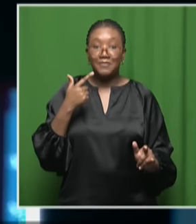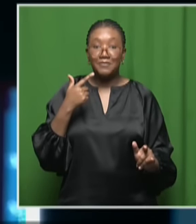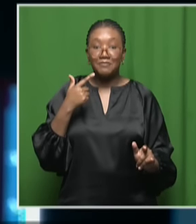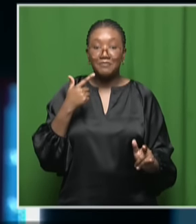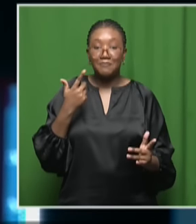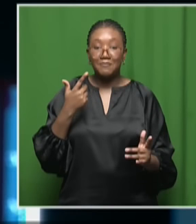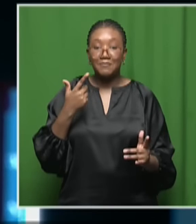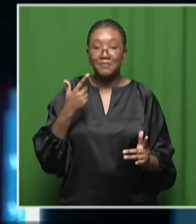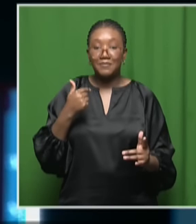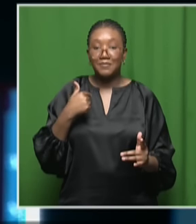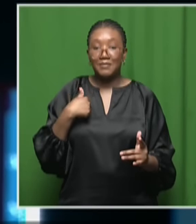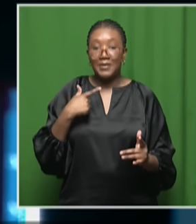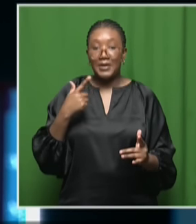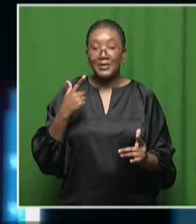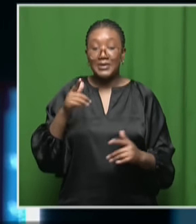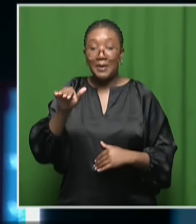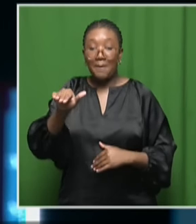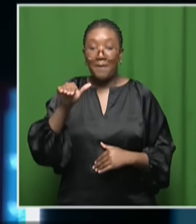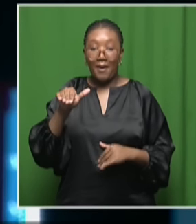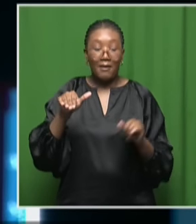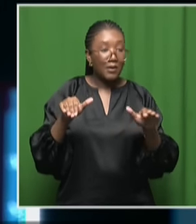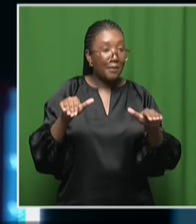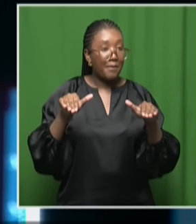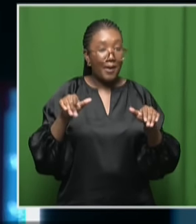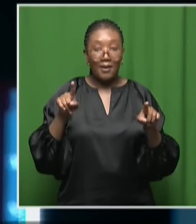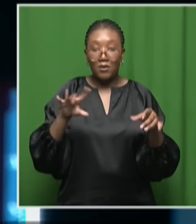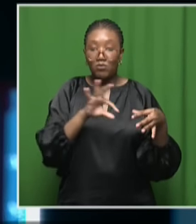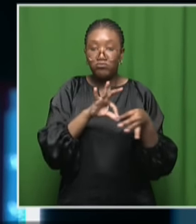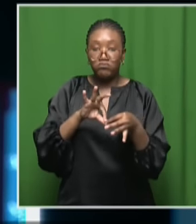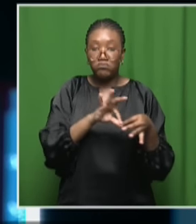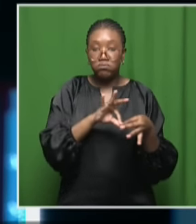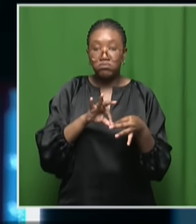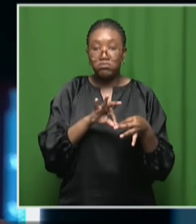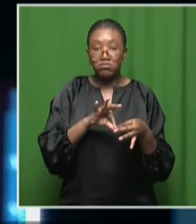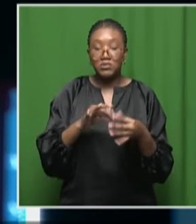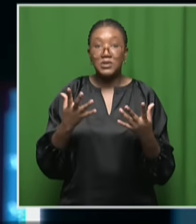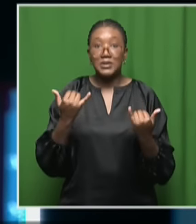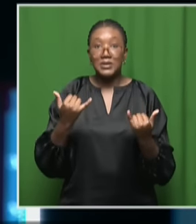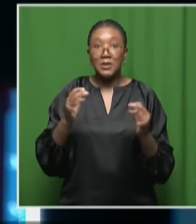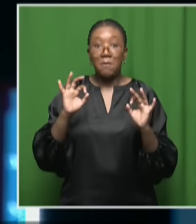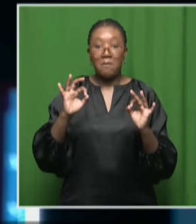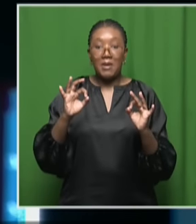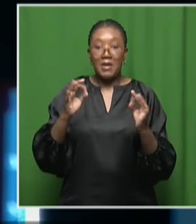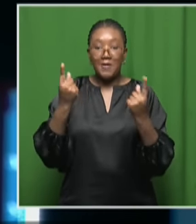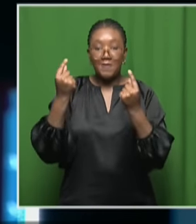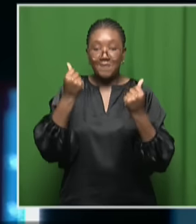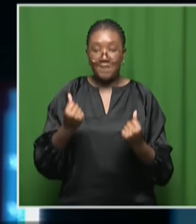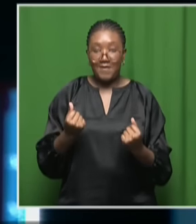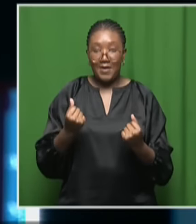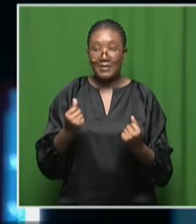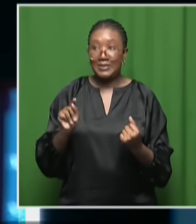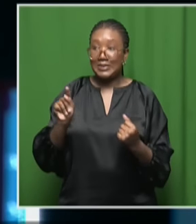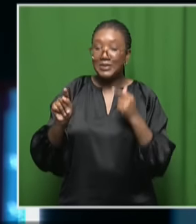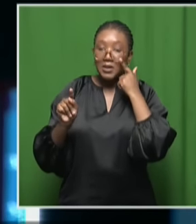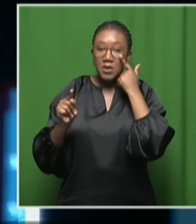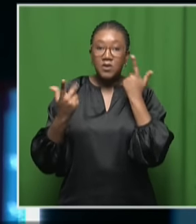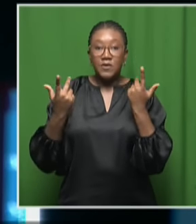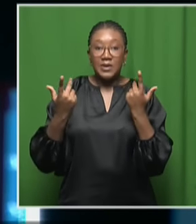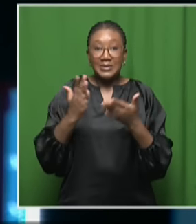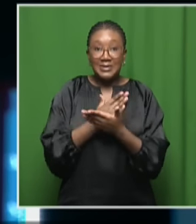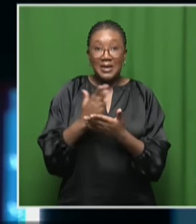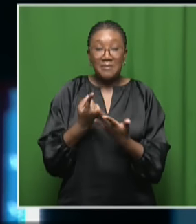role of multilateral banks when we talk about consensual financing, particularly from those countries that have this debt